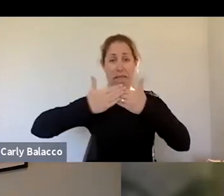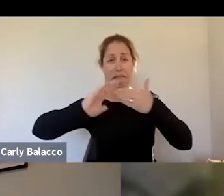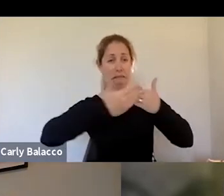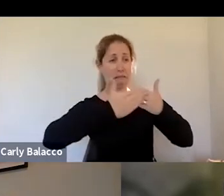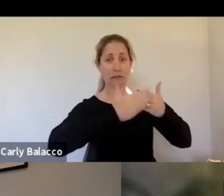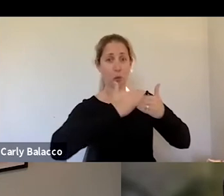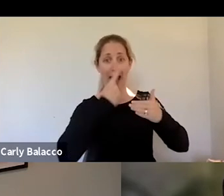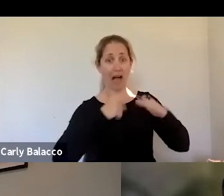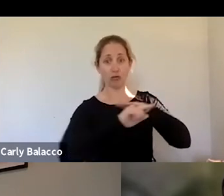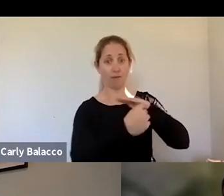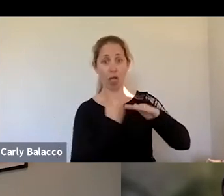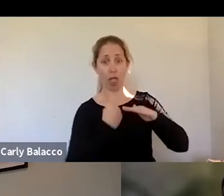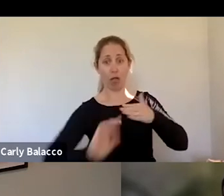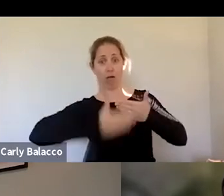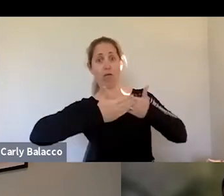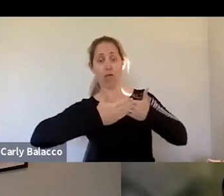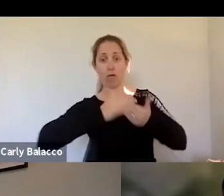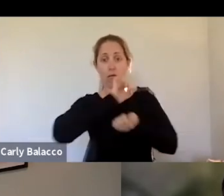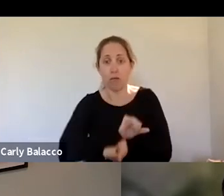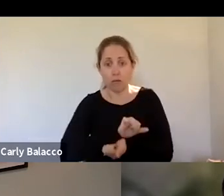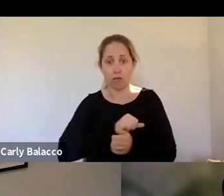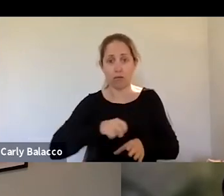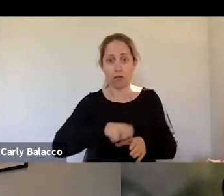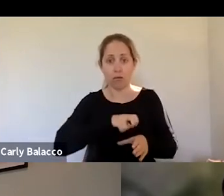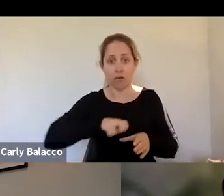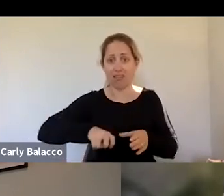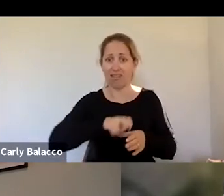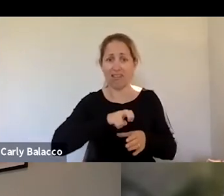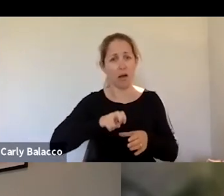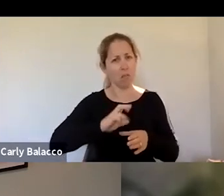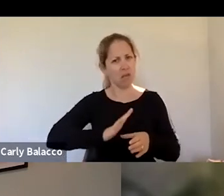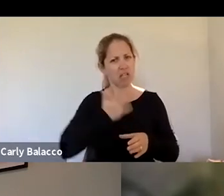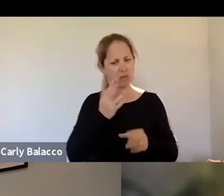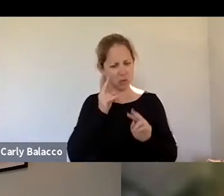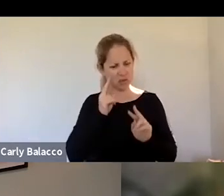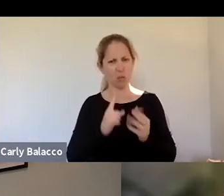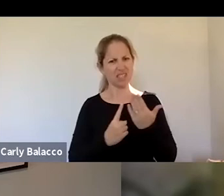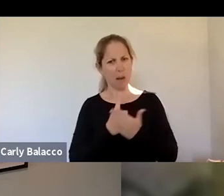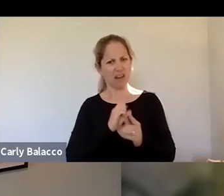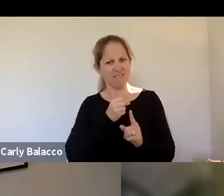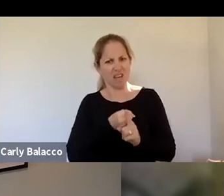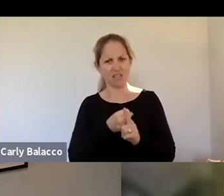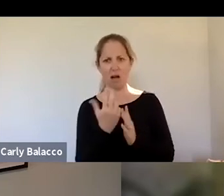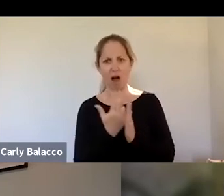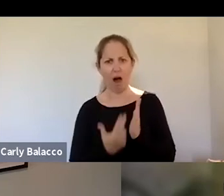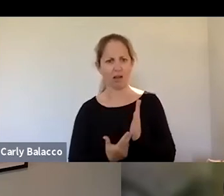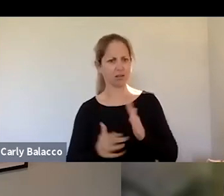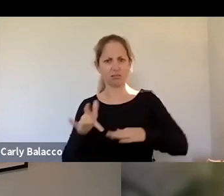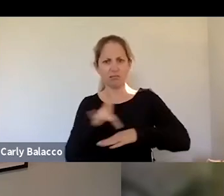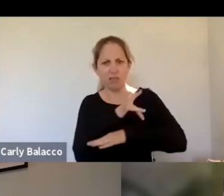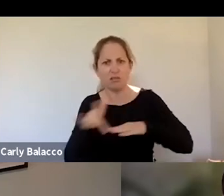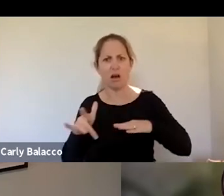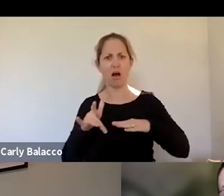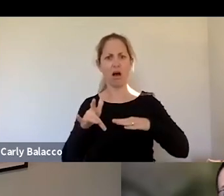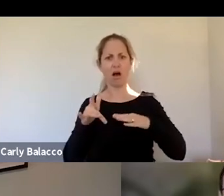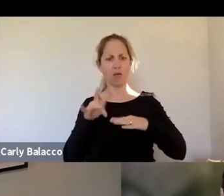interesting to see how that is affecting the arts and culture sector and audience confidence. But